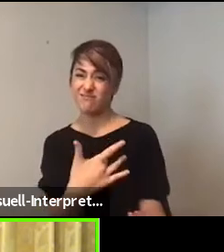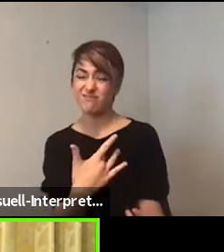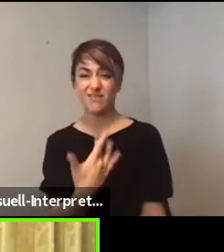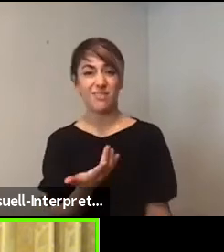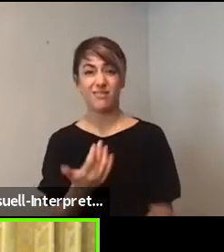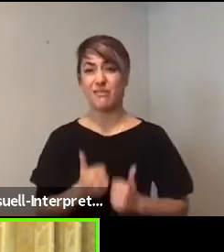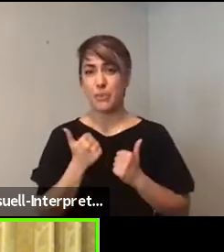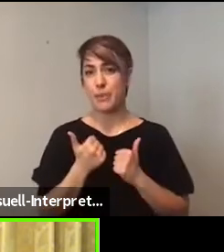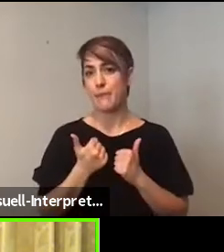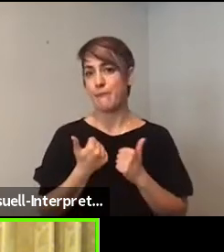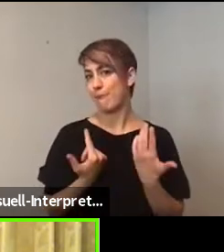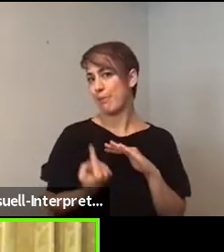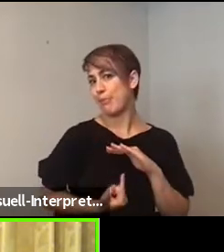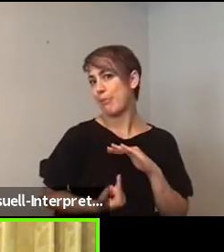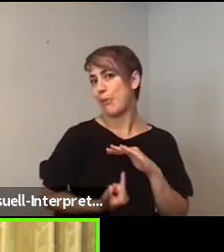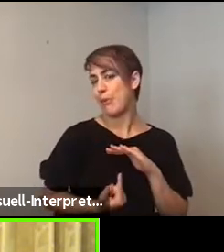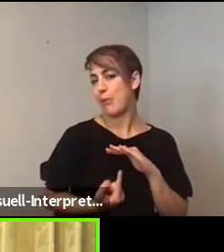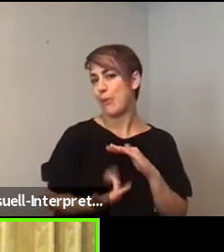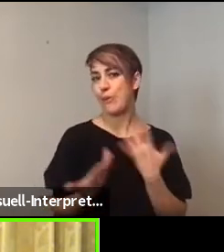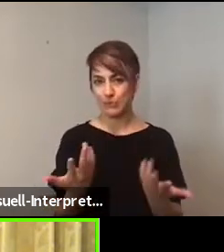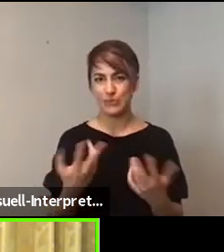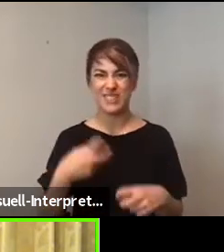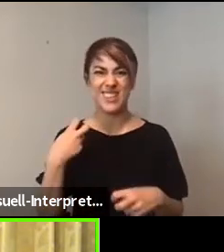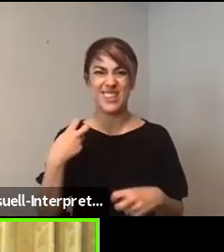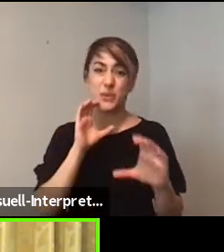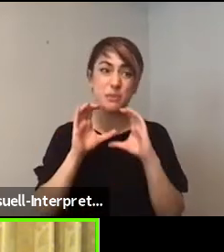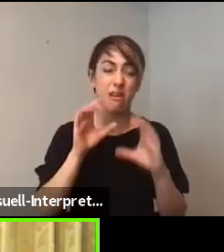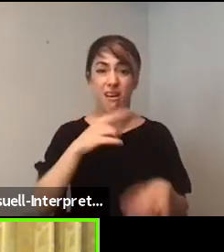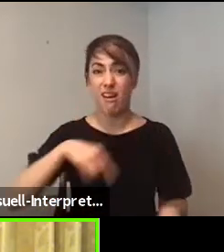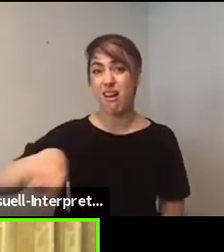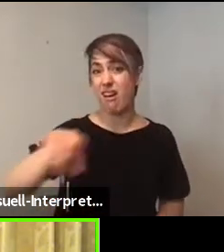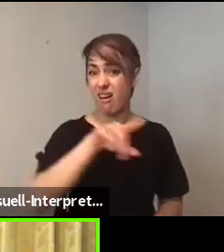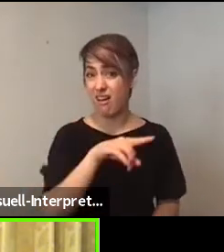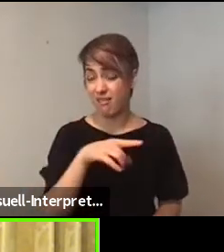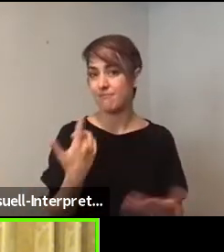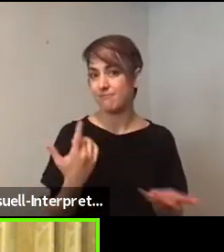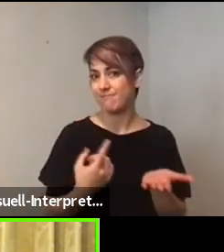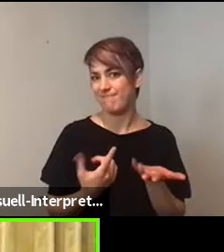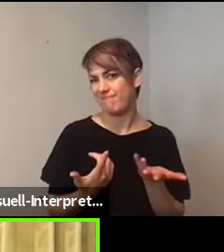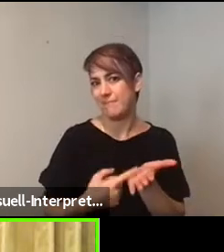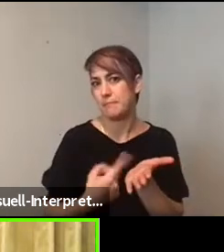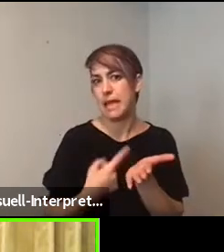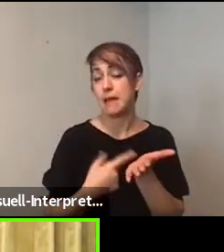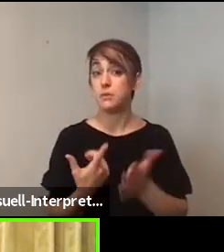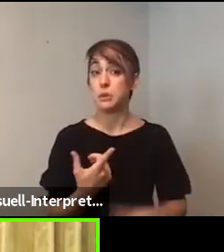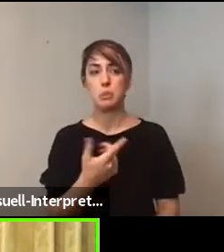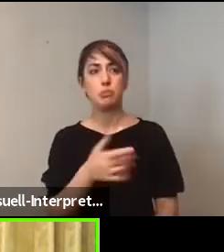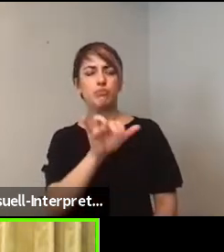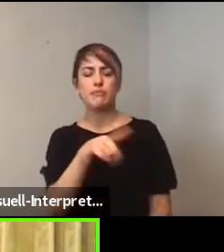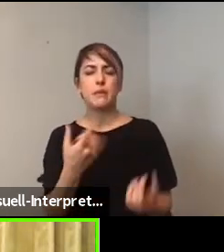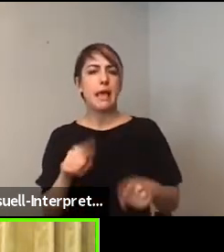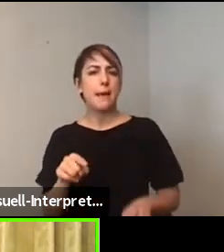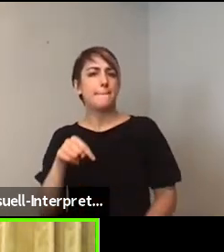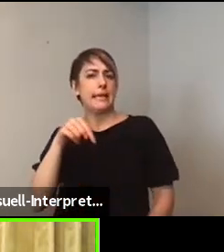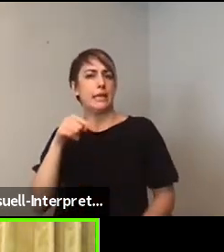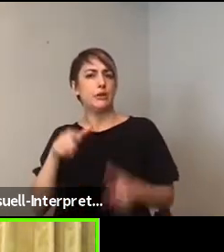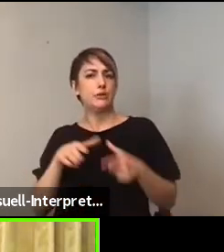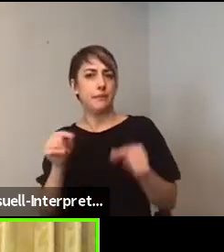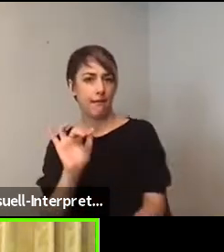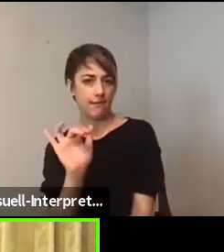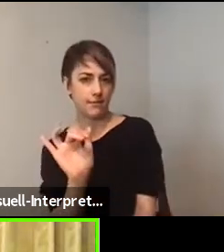to communicate. So that was one thing that was also happening in Japan as well. But for me, what's very interesting